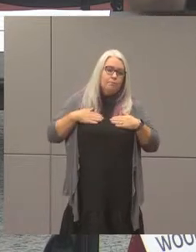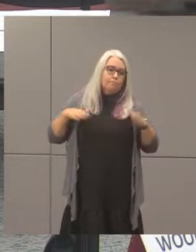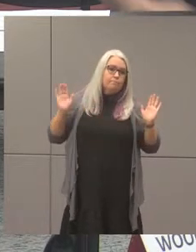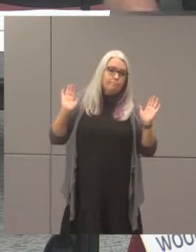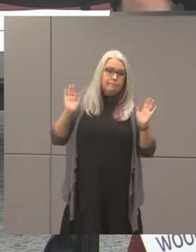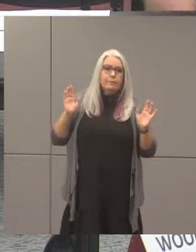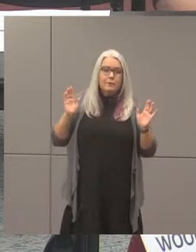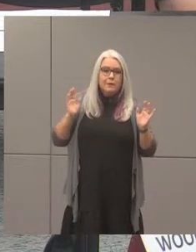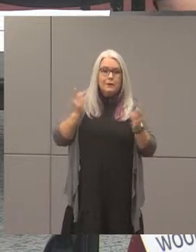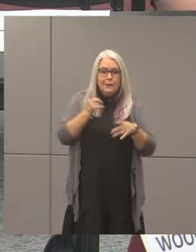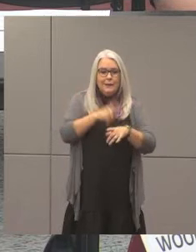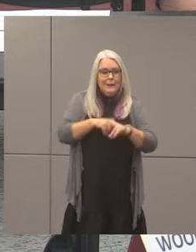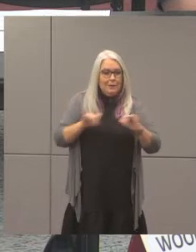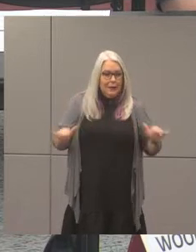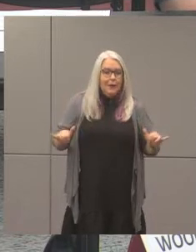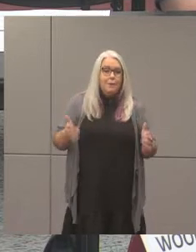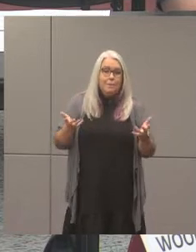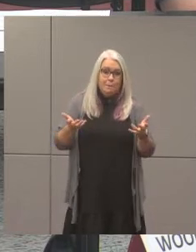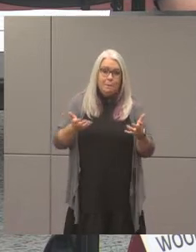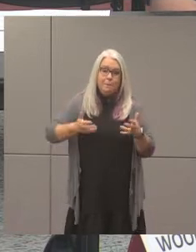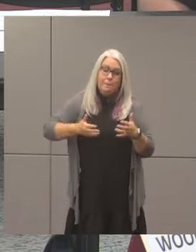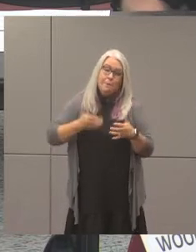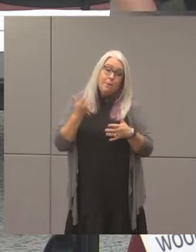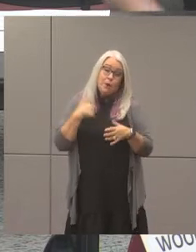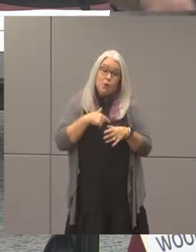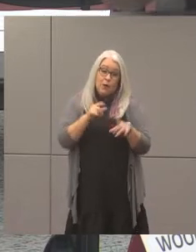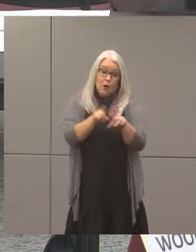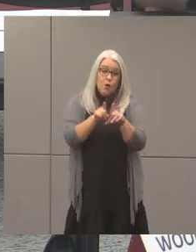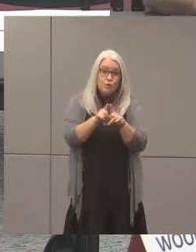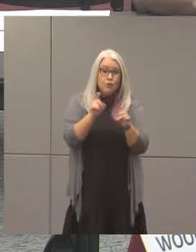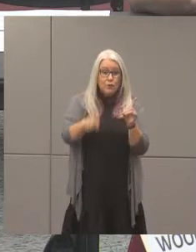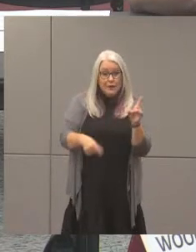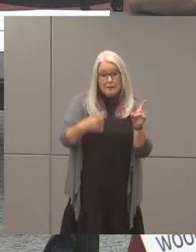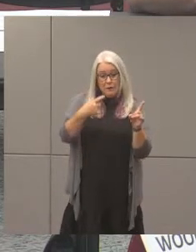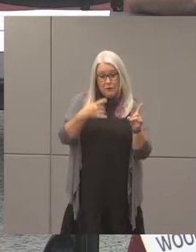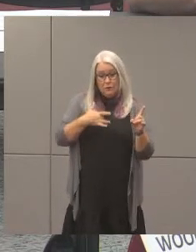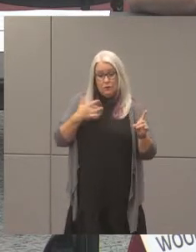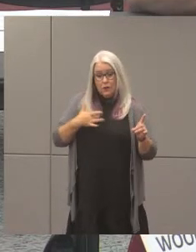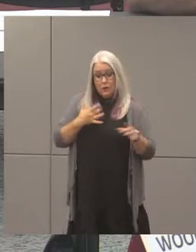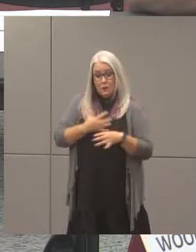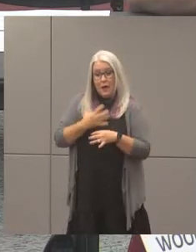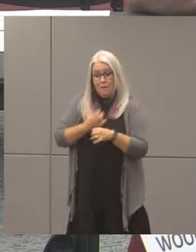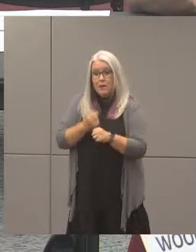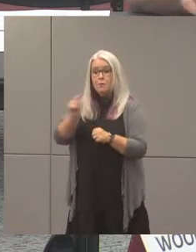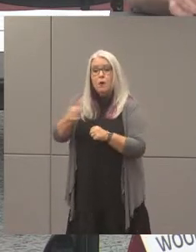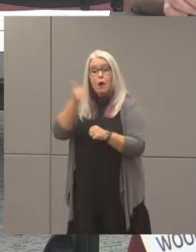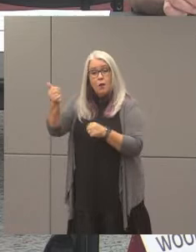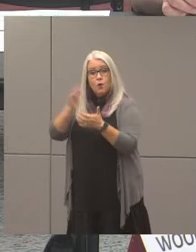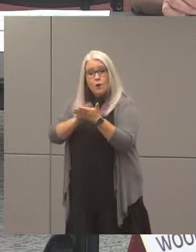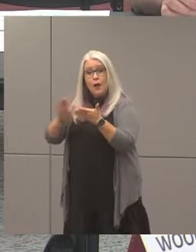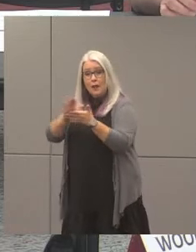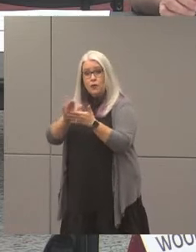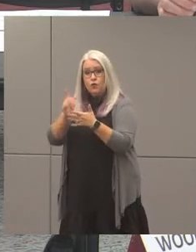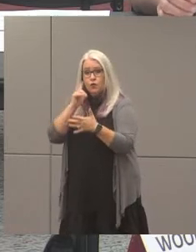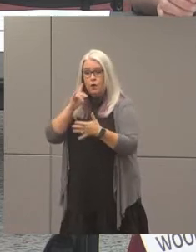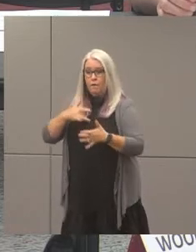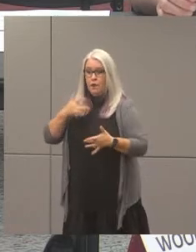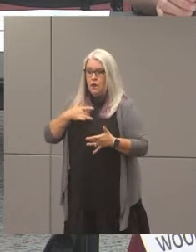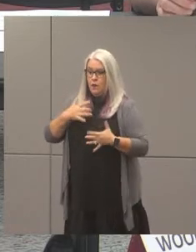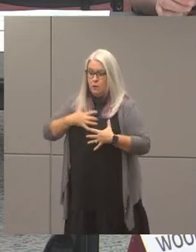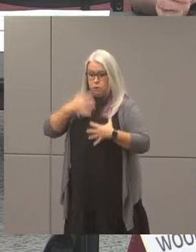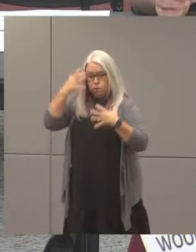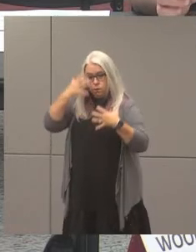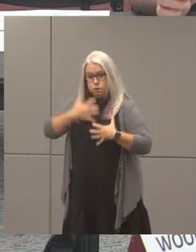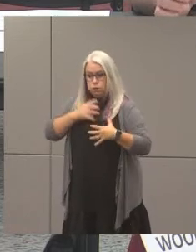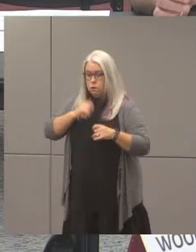time. And, we also have to have confidence that other educational institutions actually feel aggrieved and want to pursue